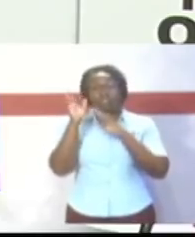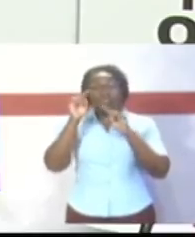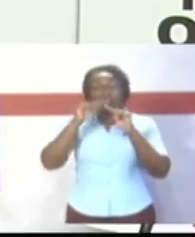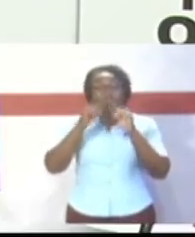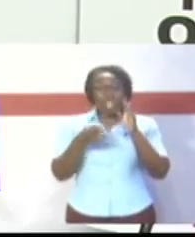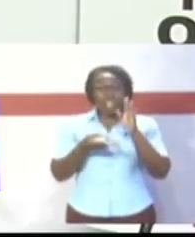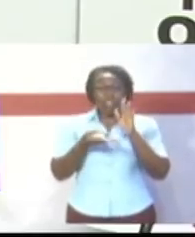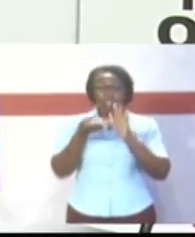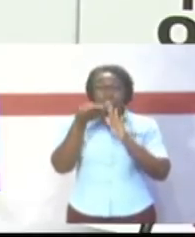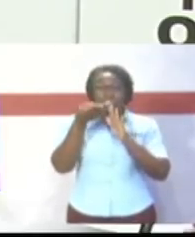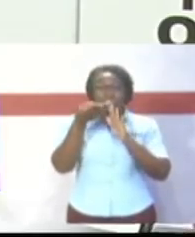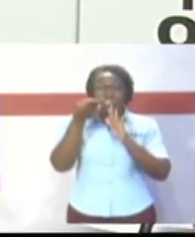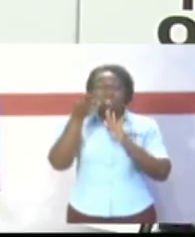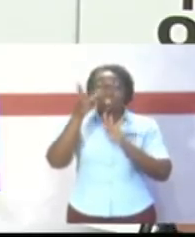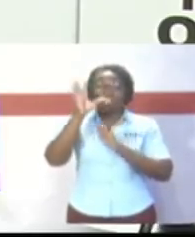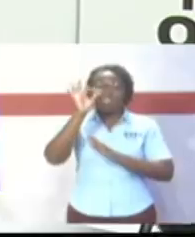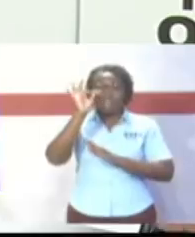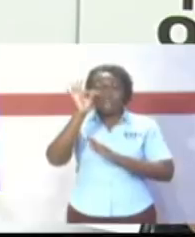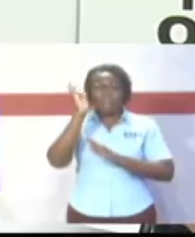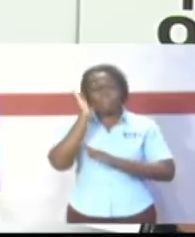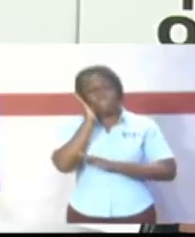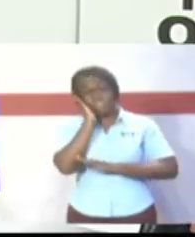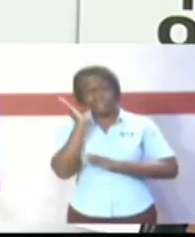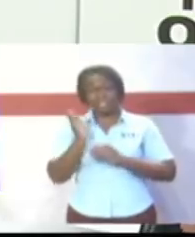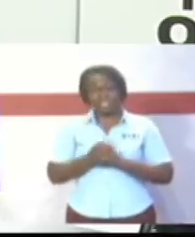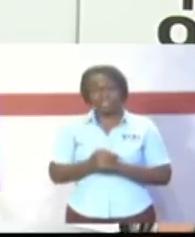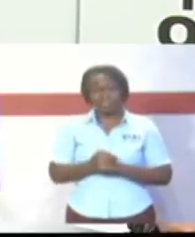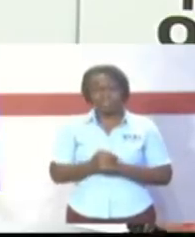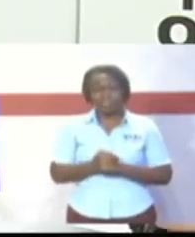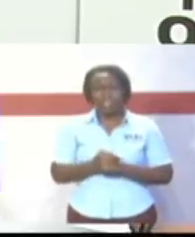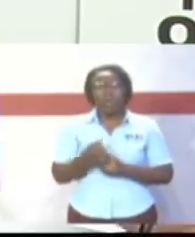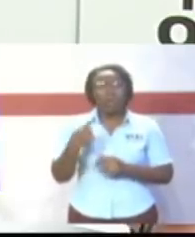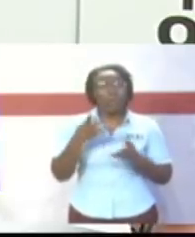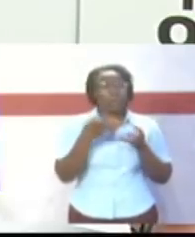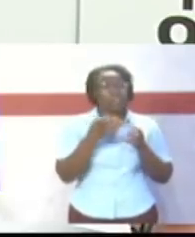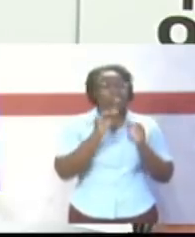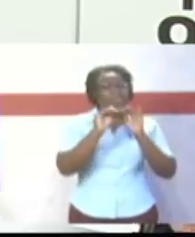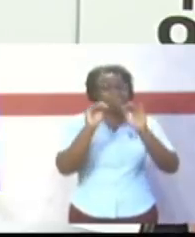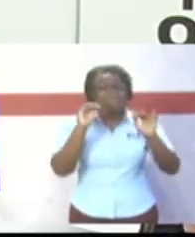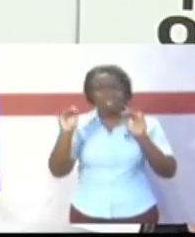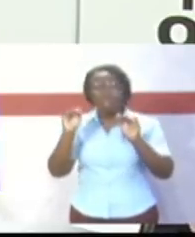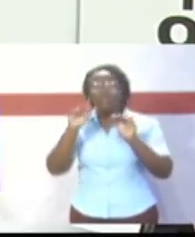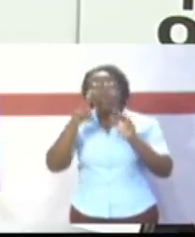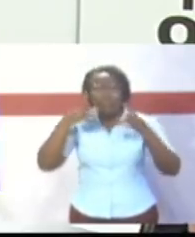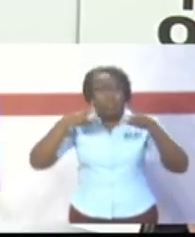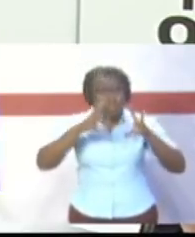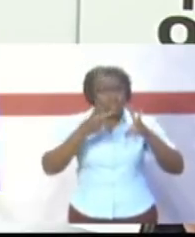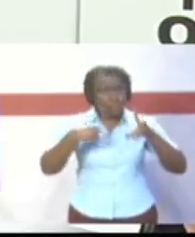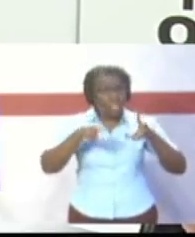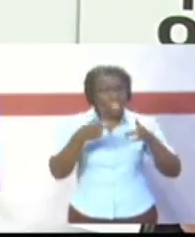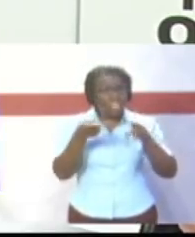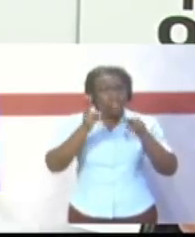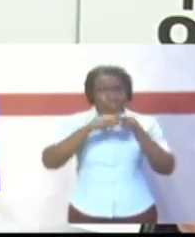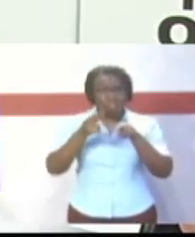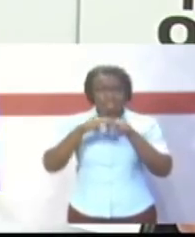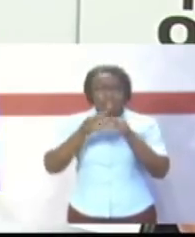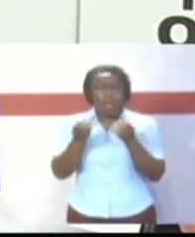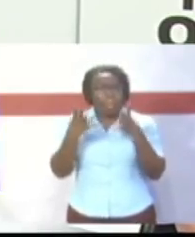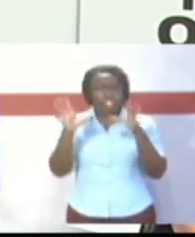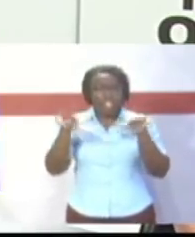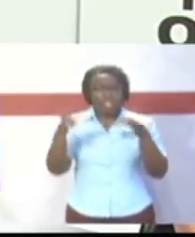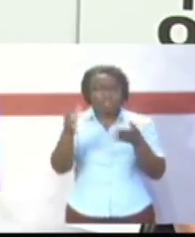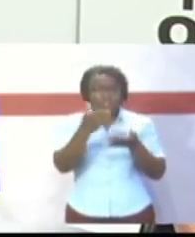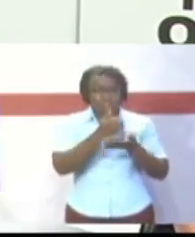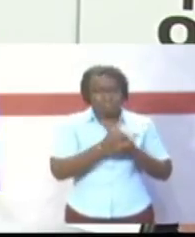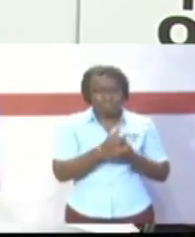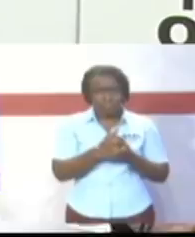again, an effort. Now, I'd like to just remind the public, it's 2 ways we are increasing capacity. Through the GMRTT ambulance service and improving